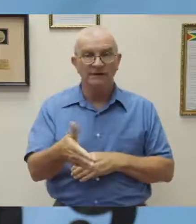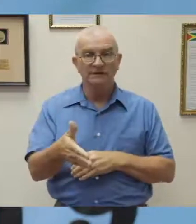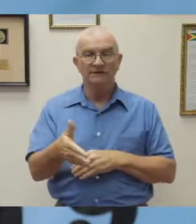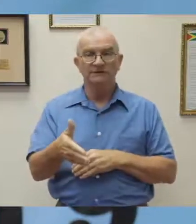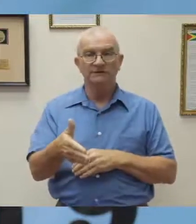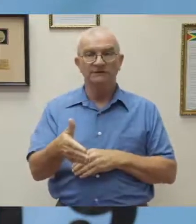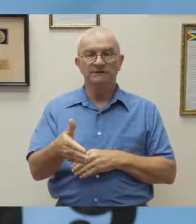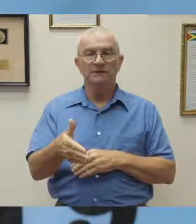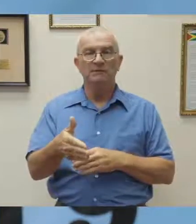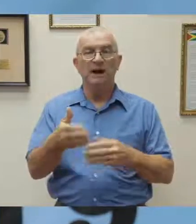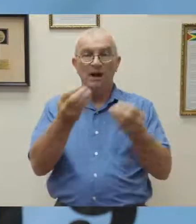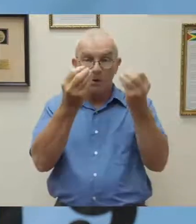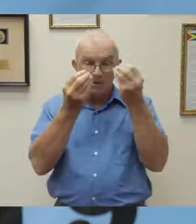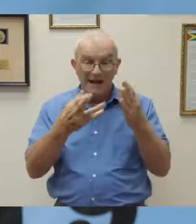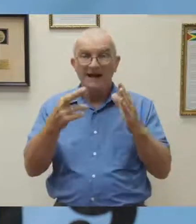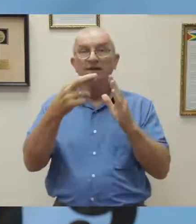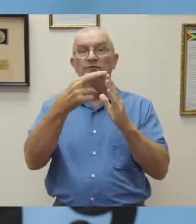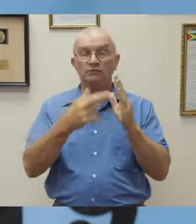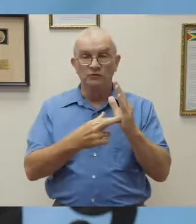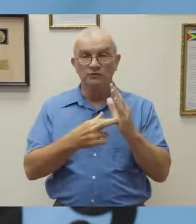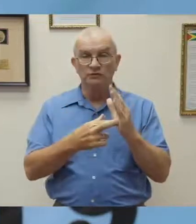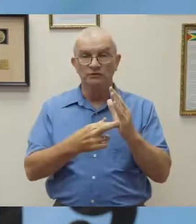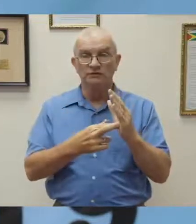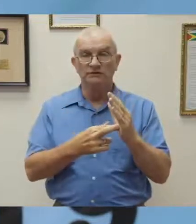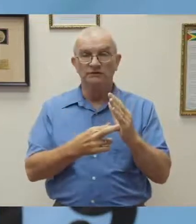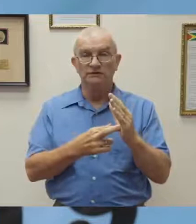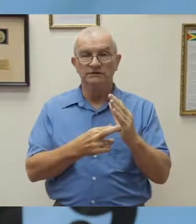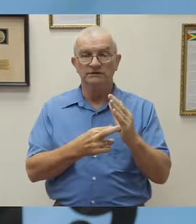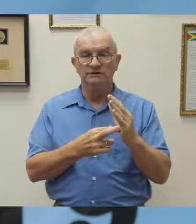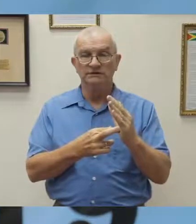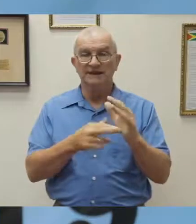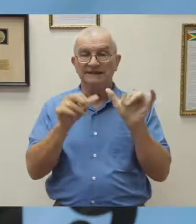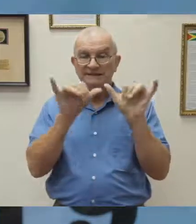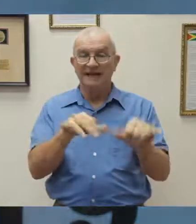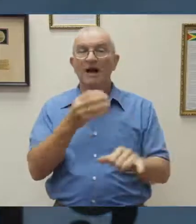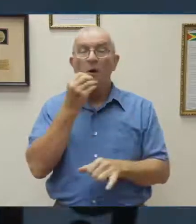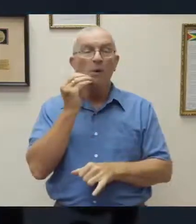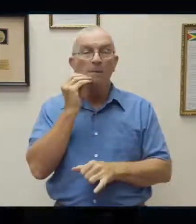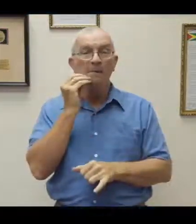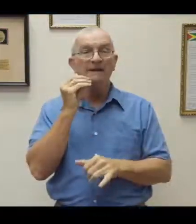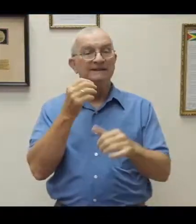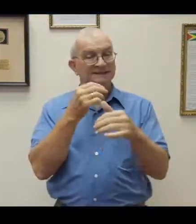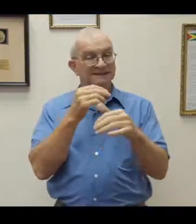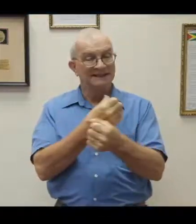provided to us. Stay home, stay safe. I thank you.